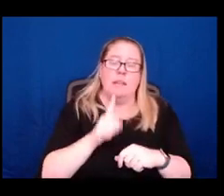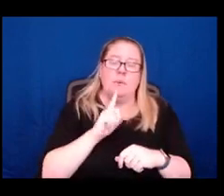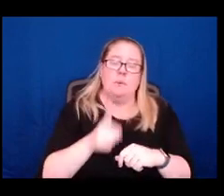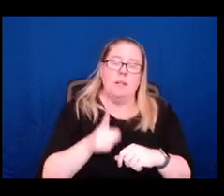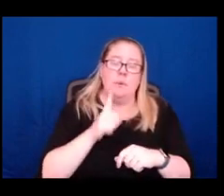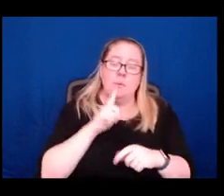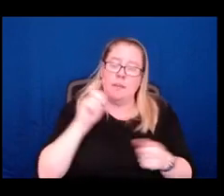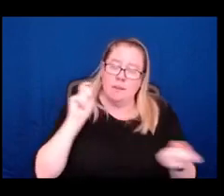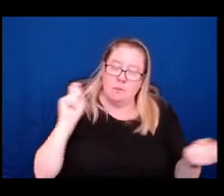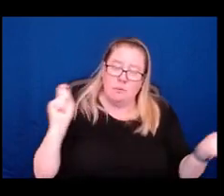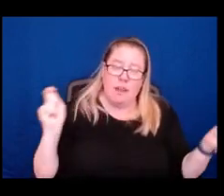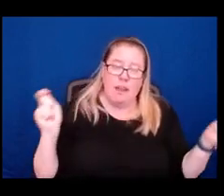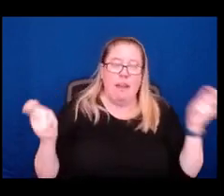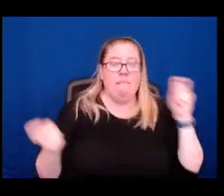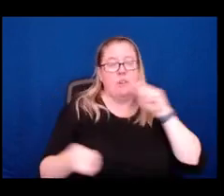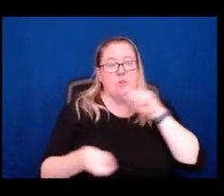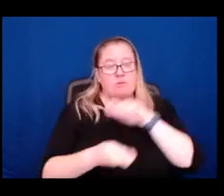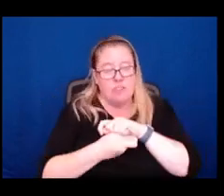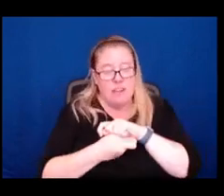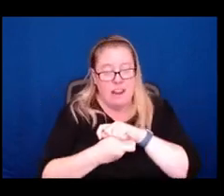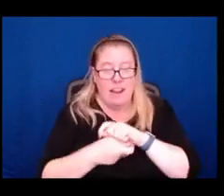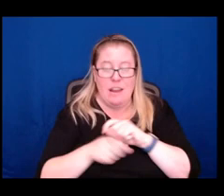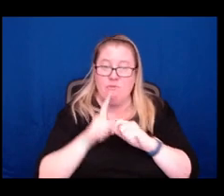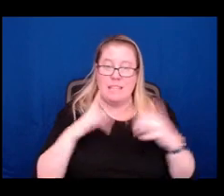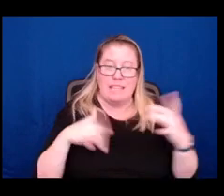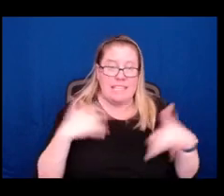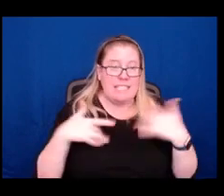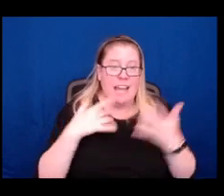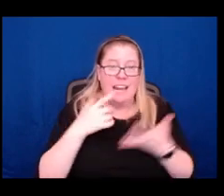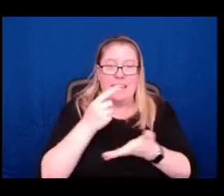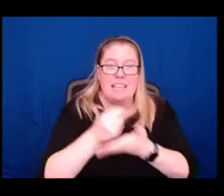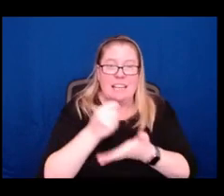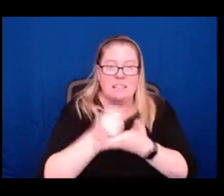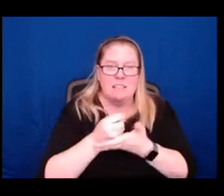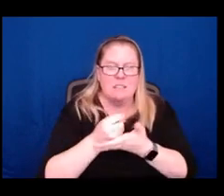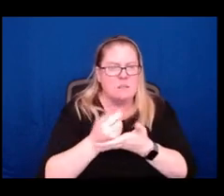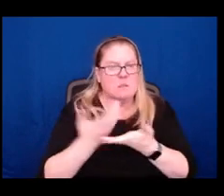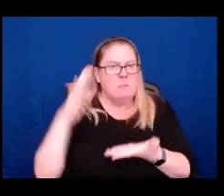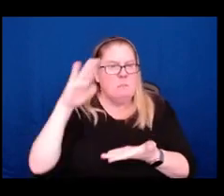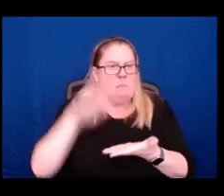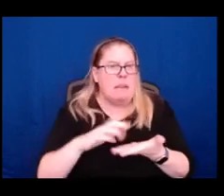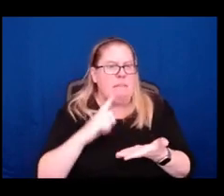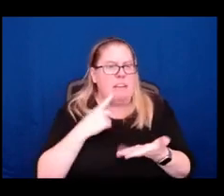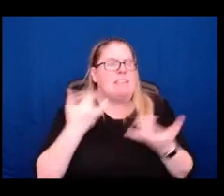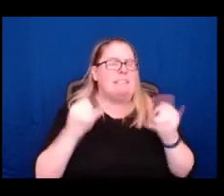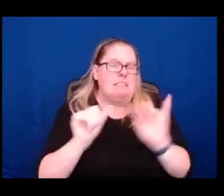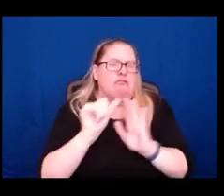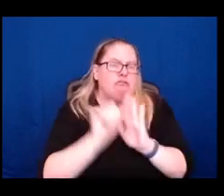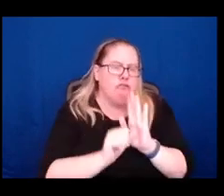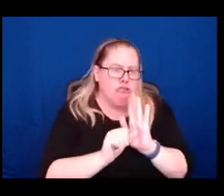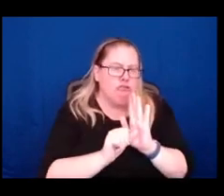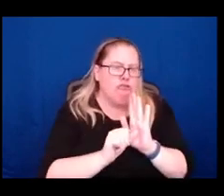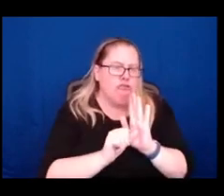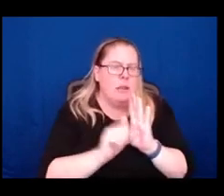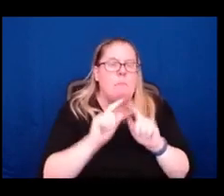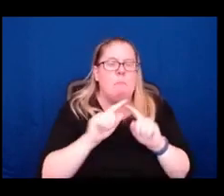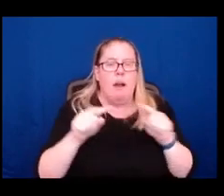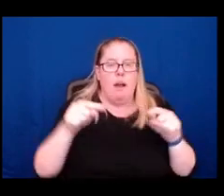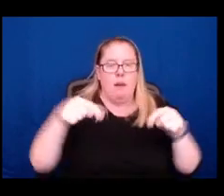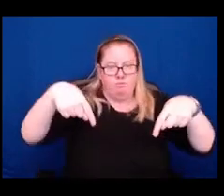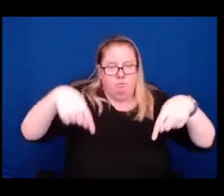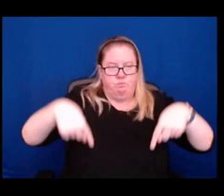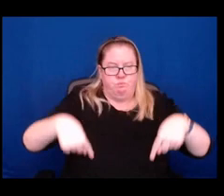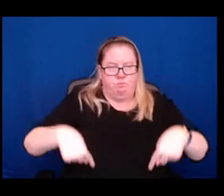extremely revolutionary and extremely exciting technology that is a minimally invasive approach. It is still surgery, but it's